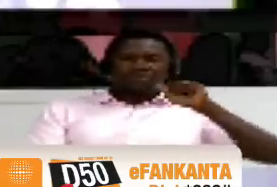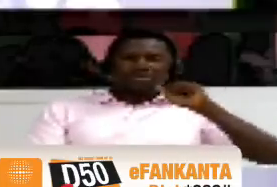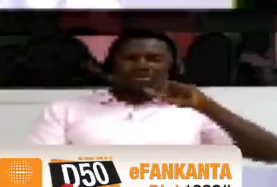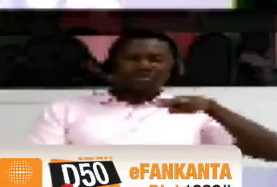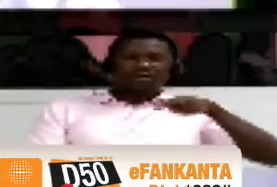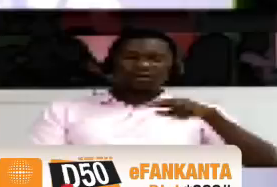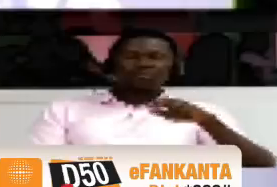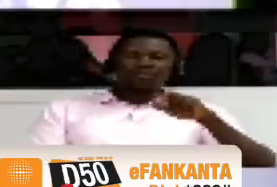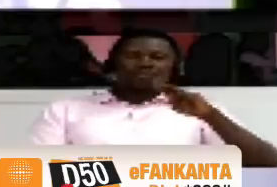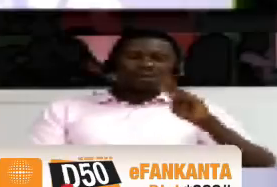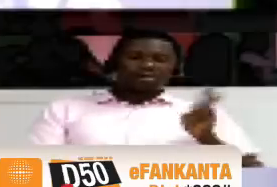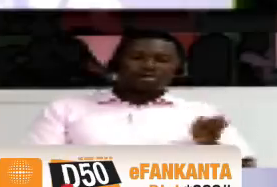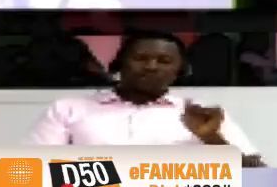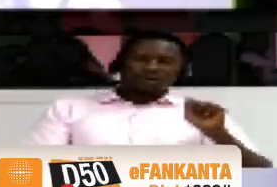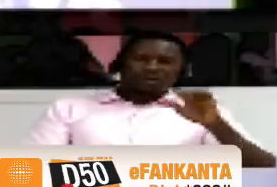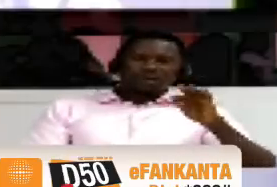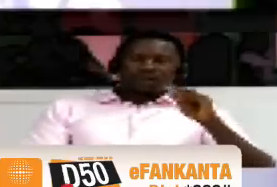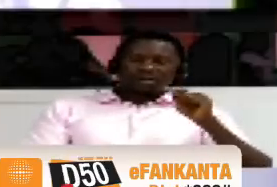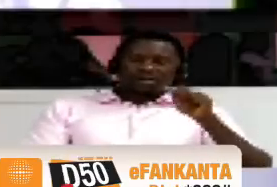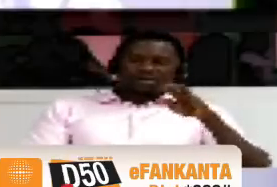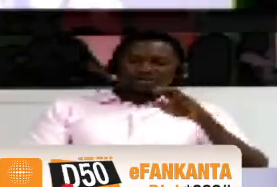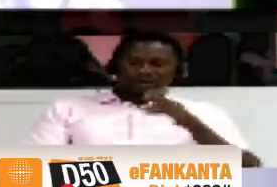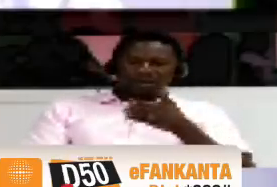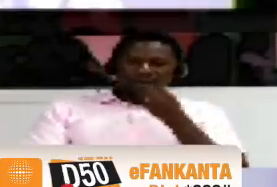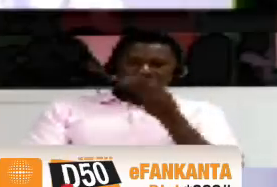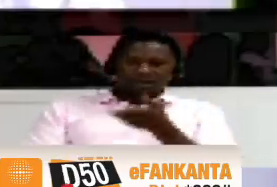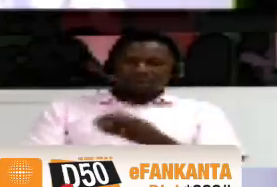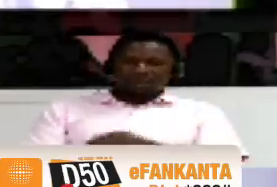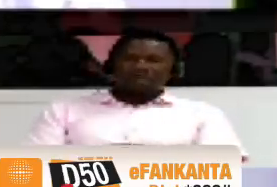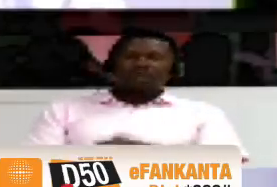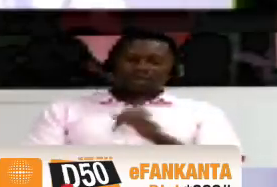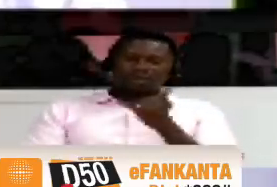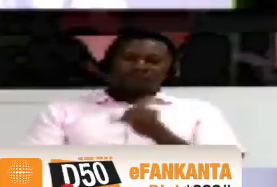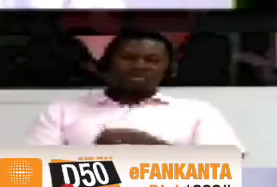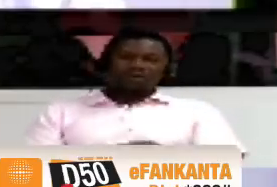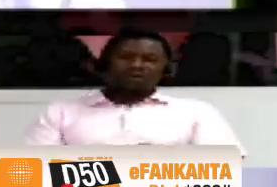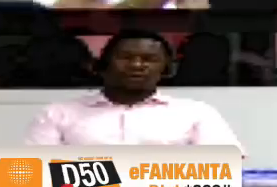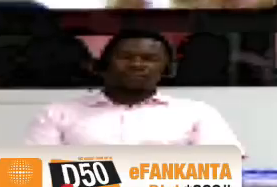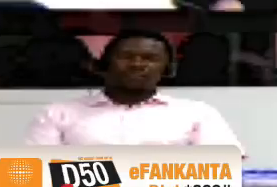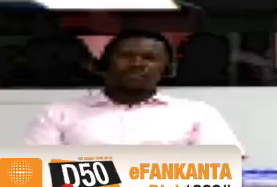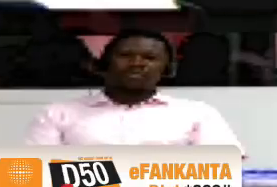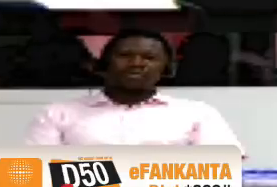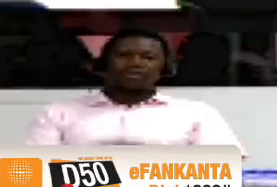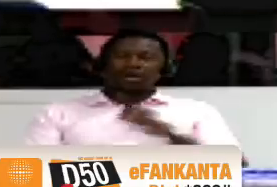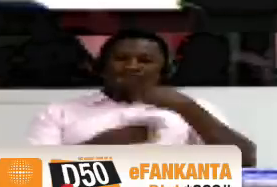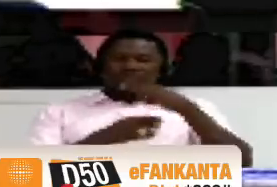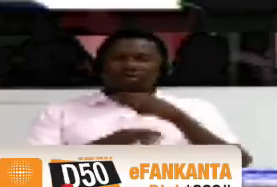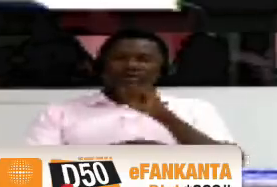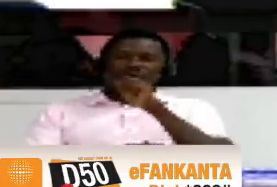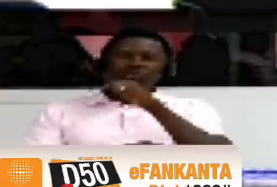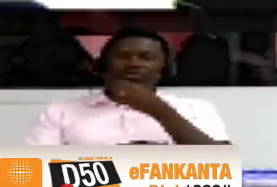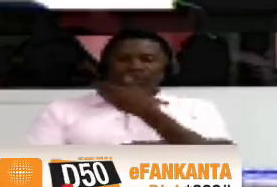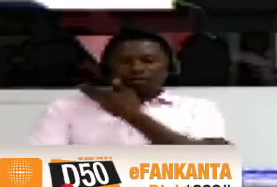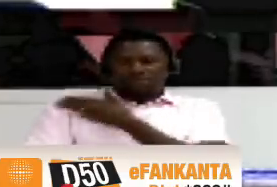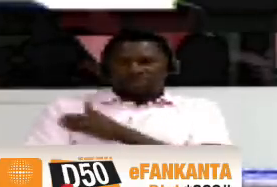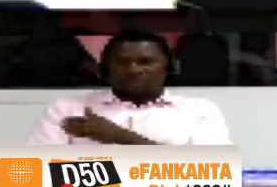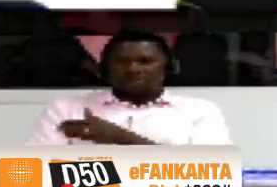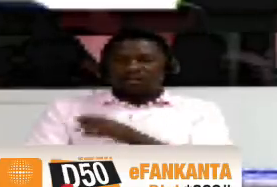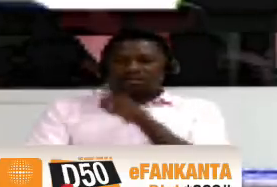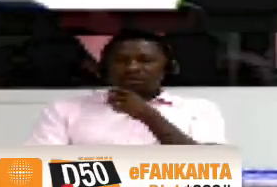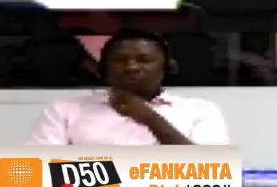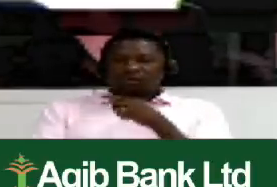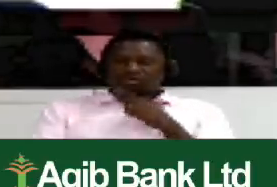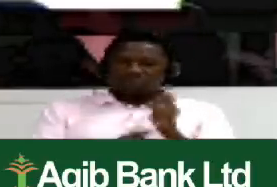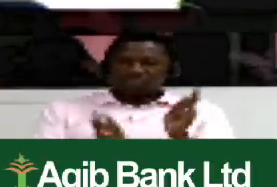After you were released, and I need to wrap this up because we have run out of time. After you were released, did you